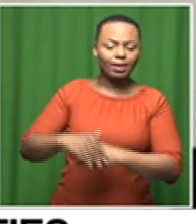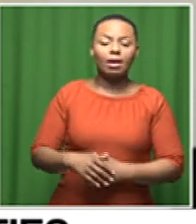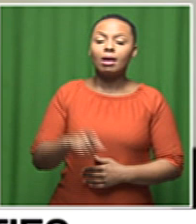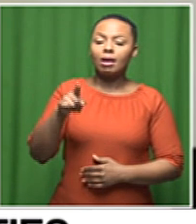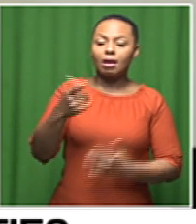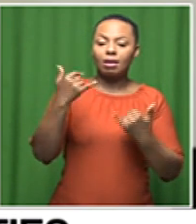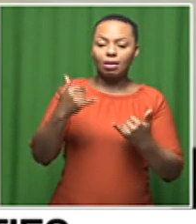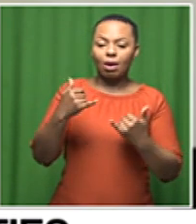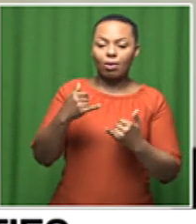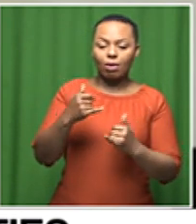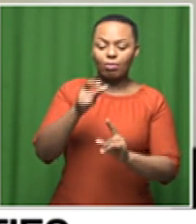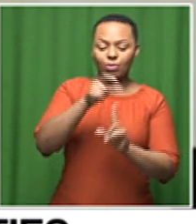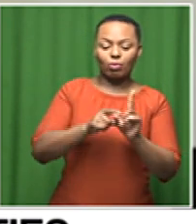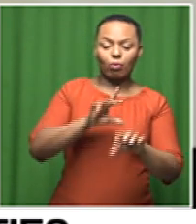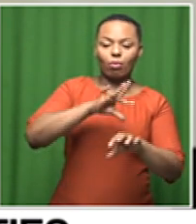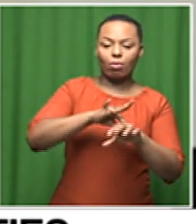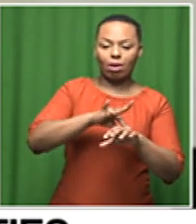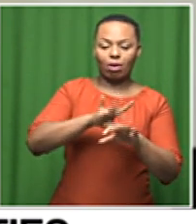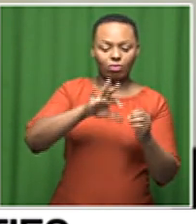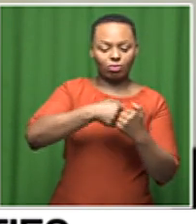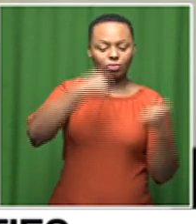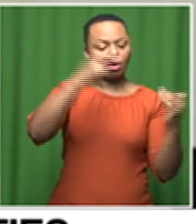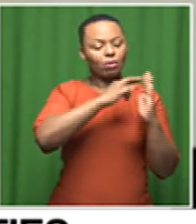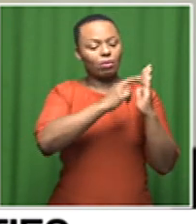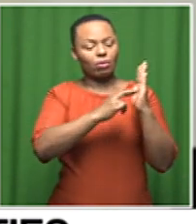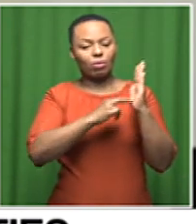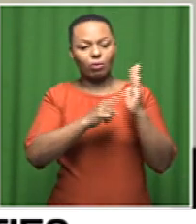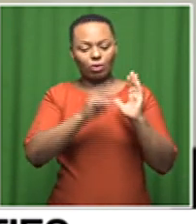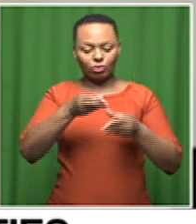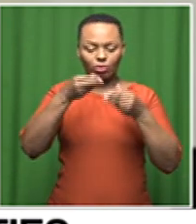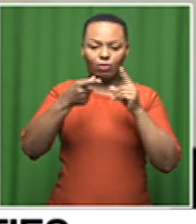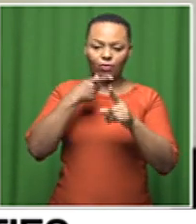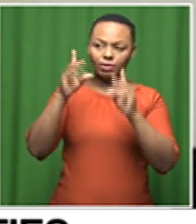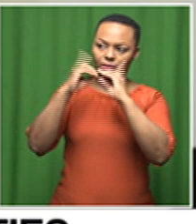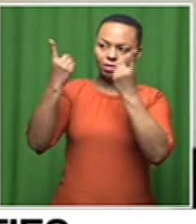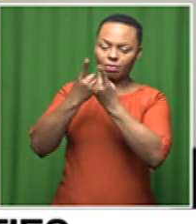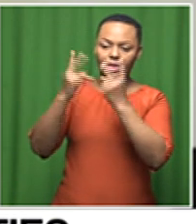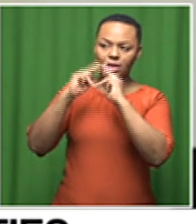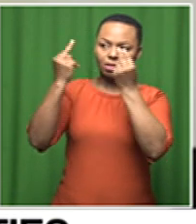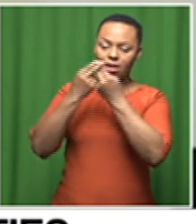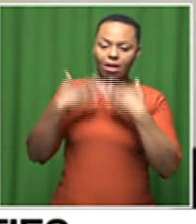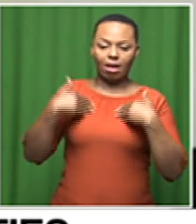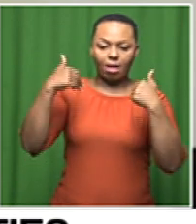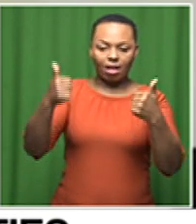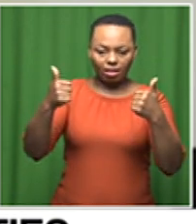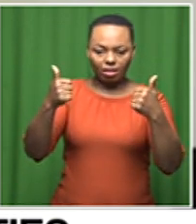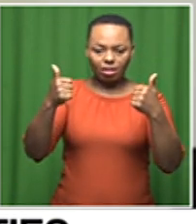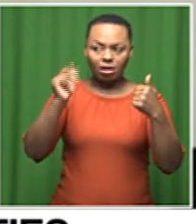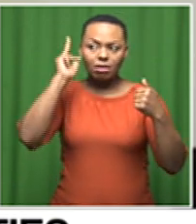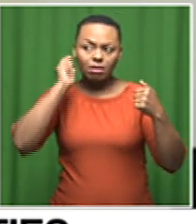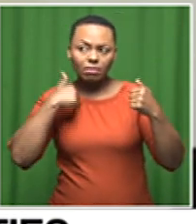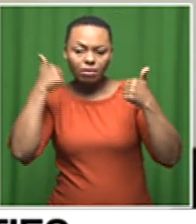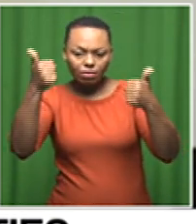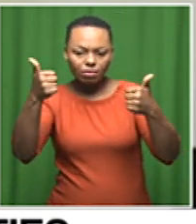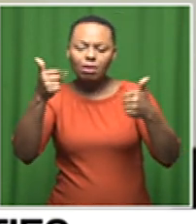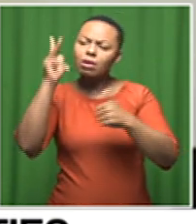Patients' Rights Charter is a piece of document that has been developed by the National Department of Health. Am I audible?